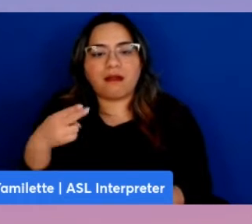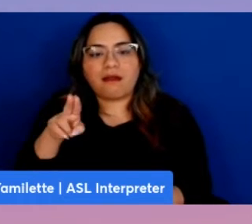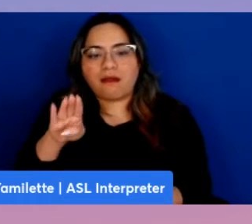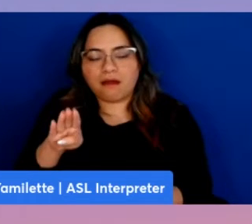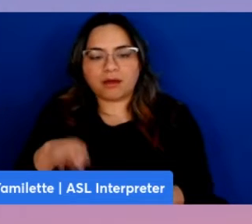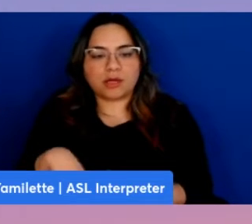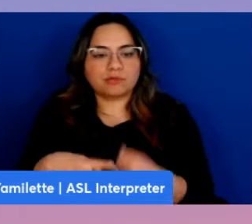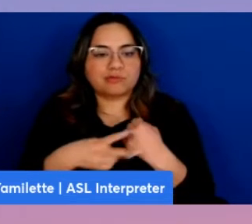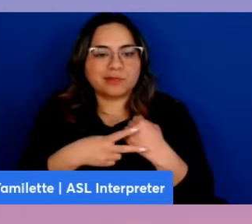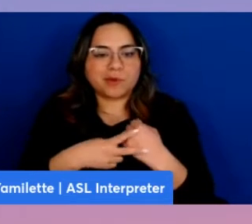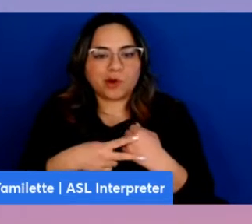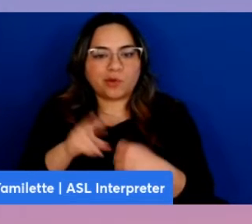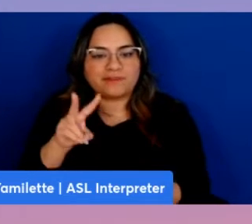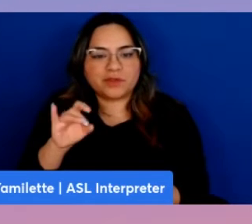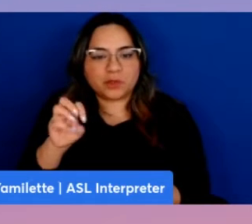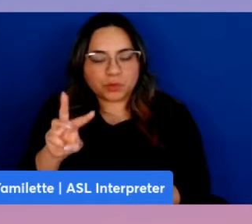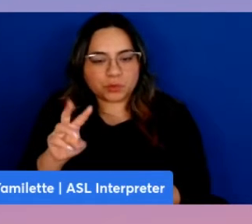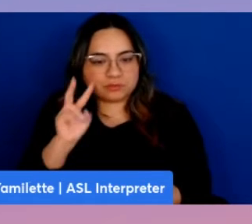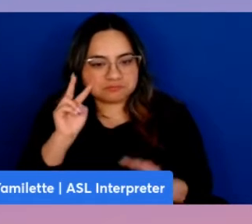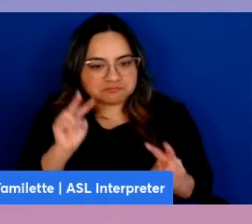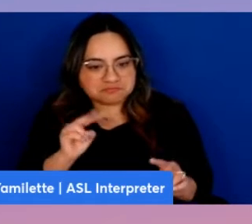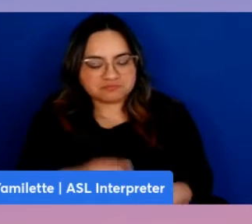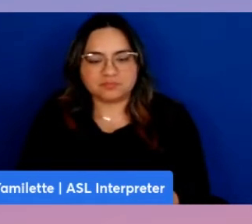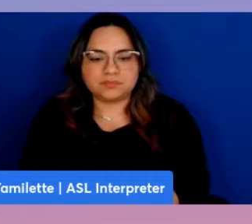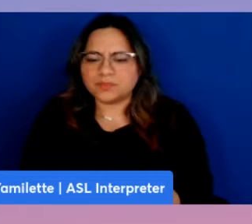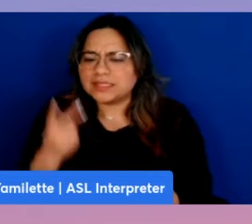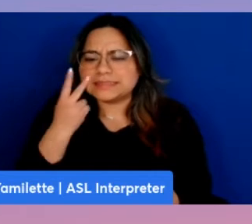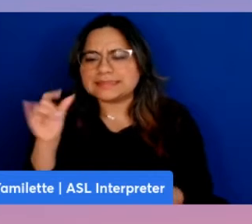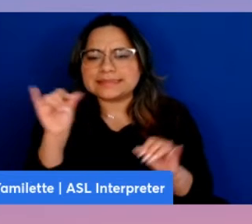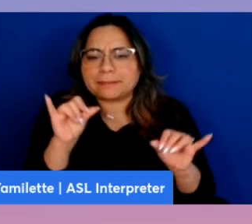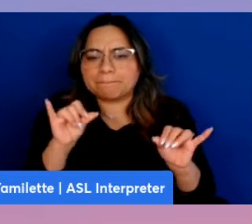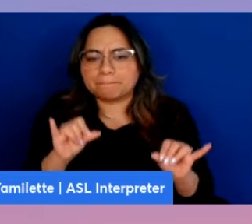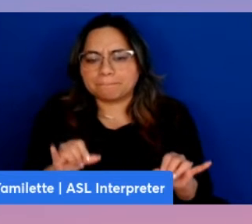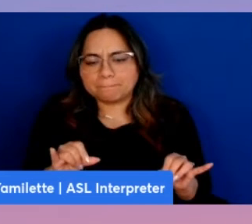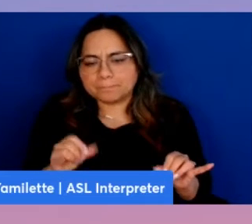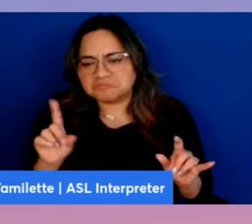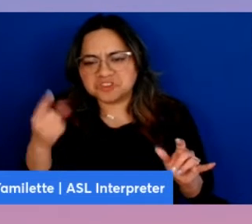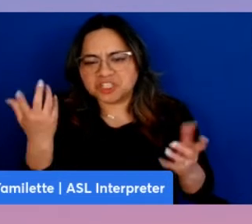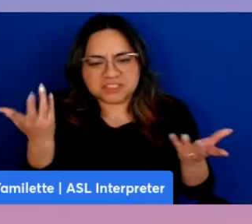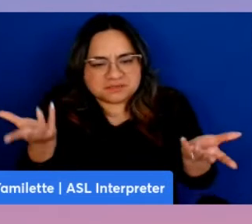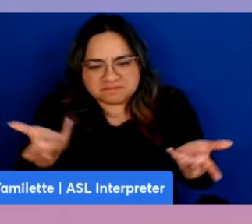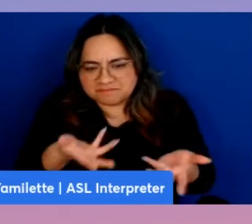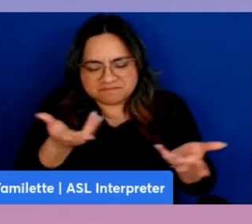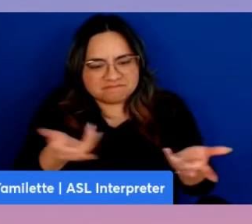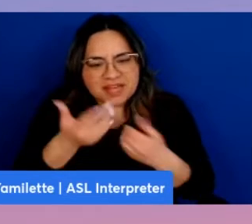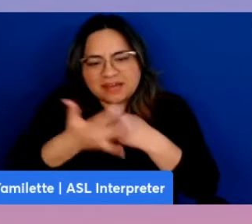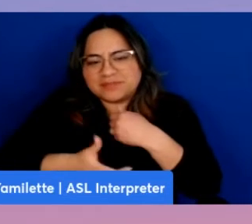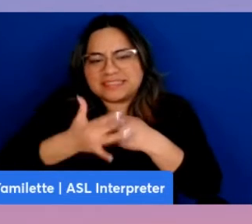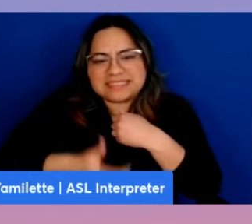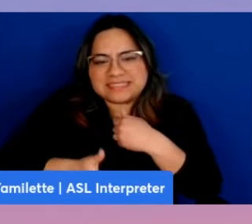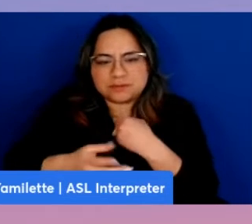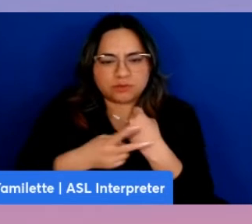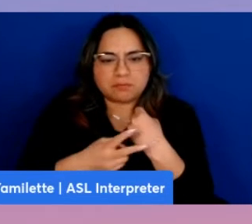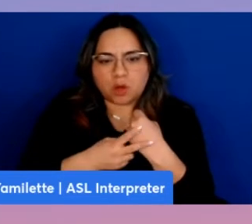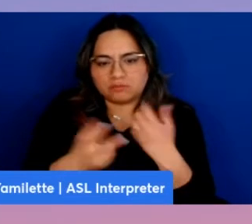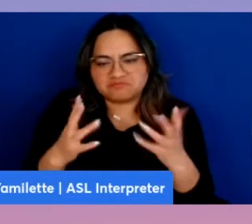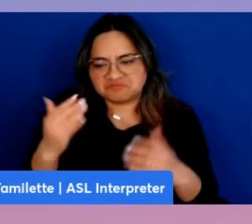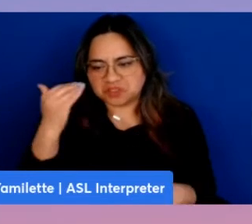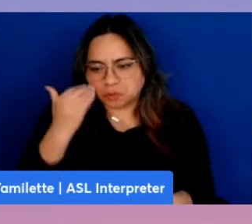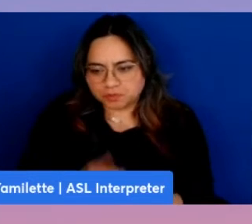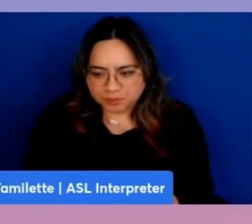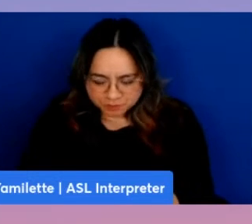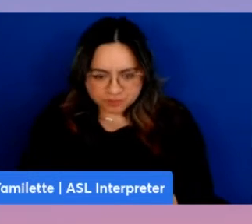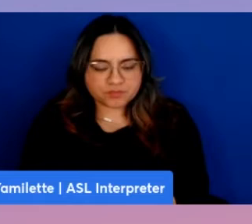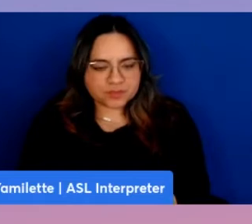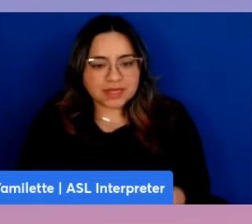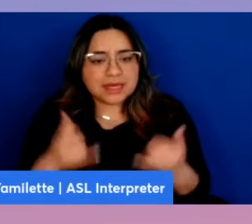and this is the same. It's just an empty repo right now, and we can get into